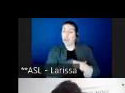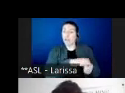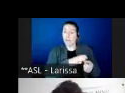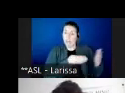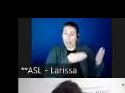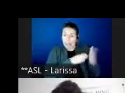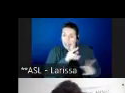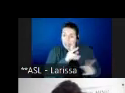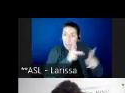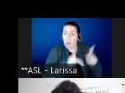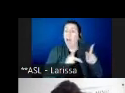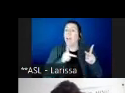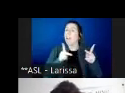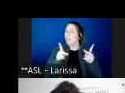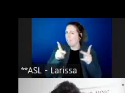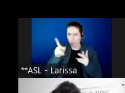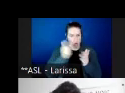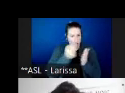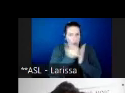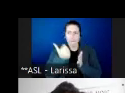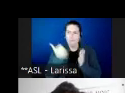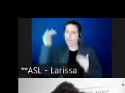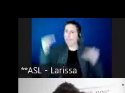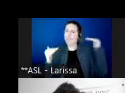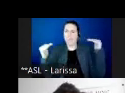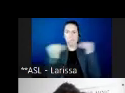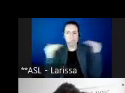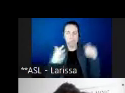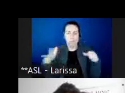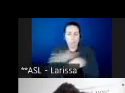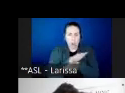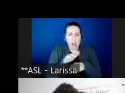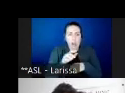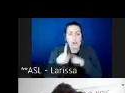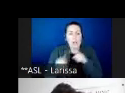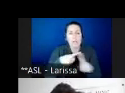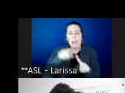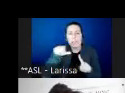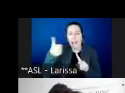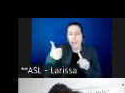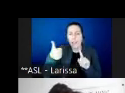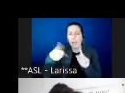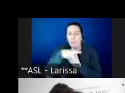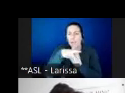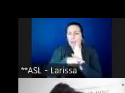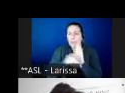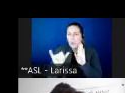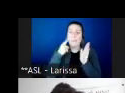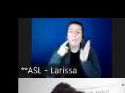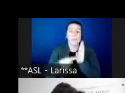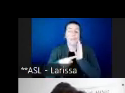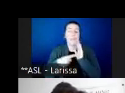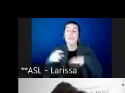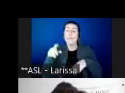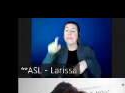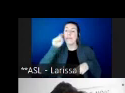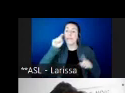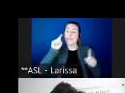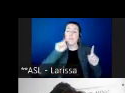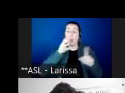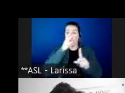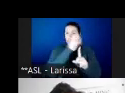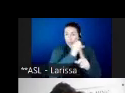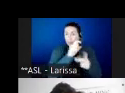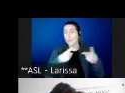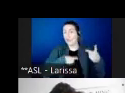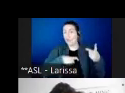and other legal instruments such as the Yogyakarta principles, which relate to sexual orientation and gender identity, to